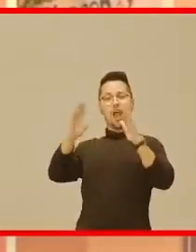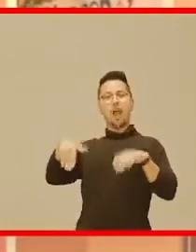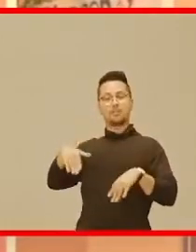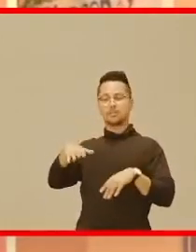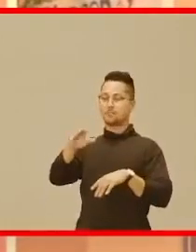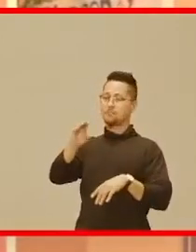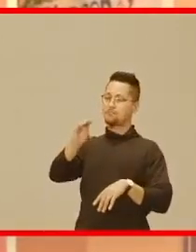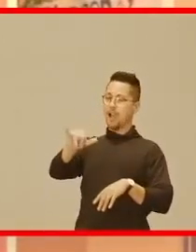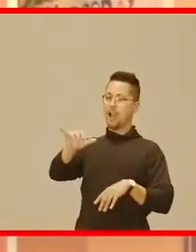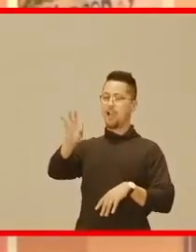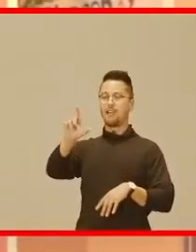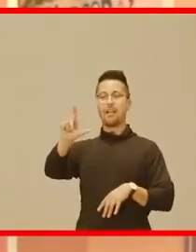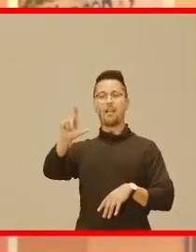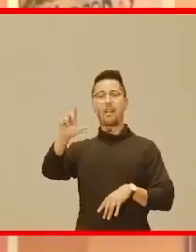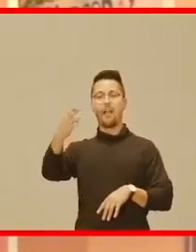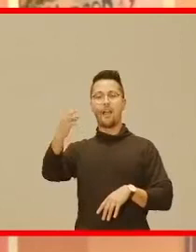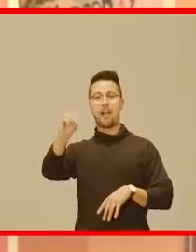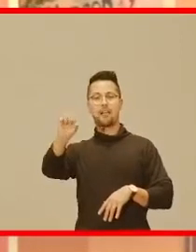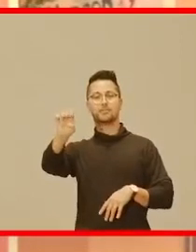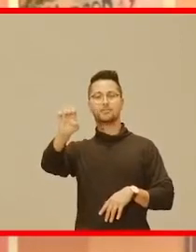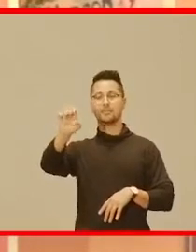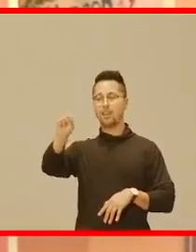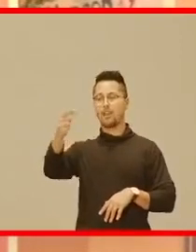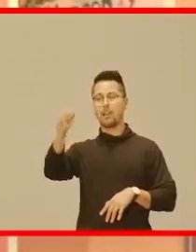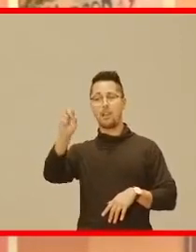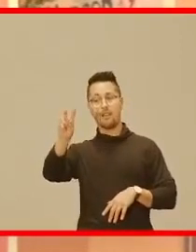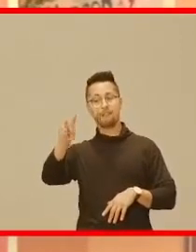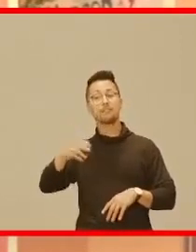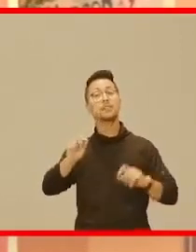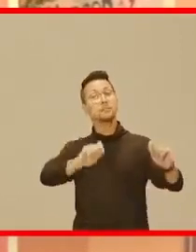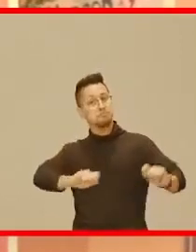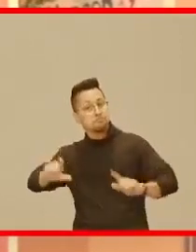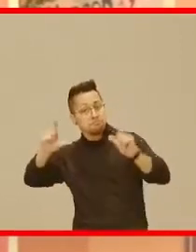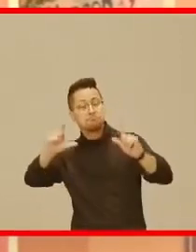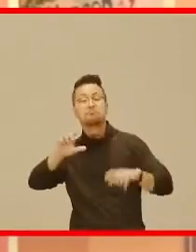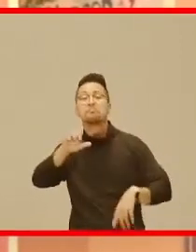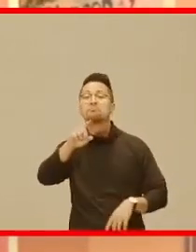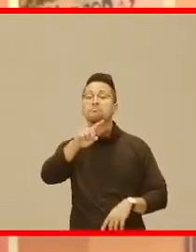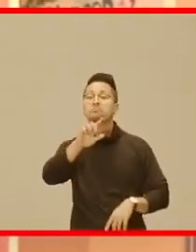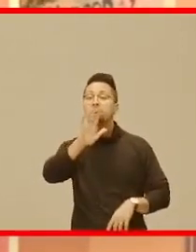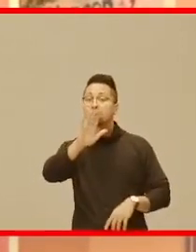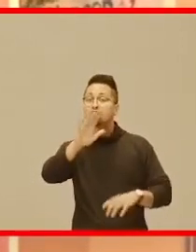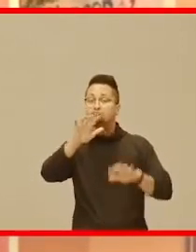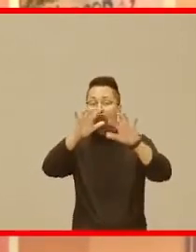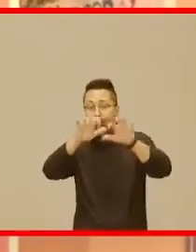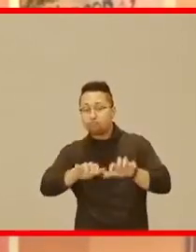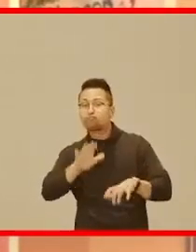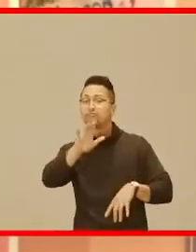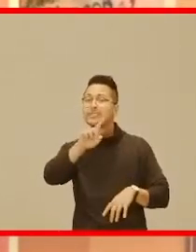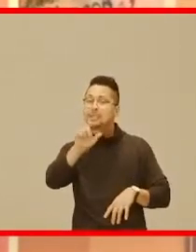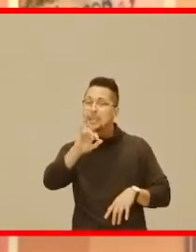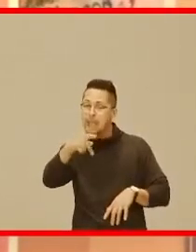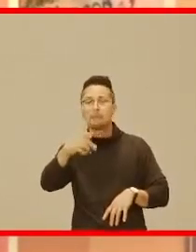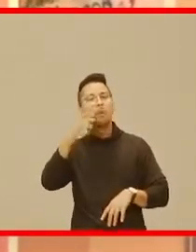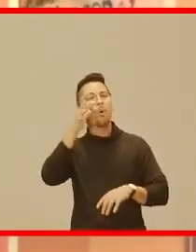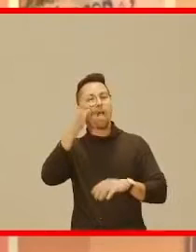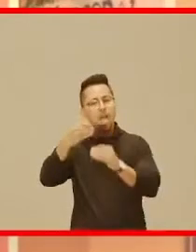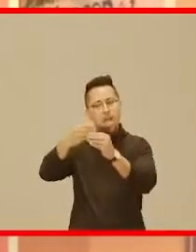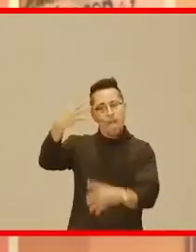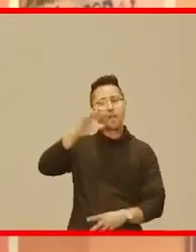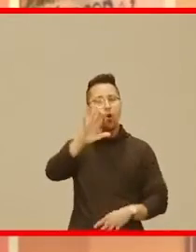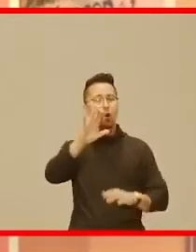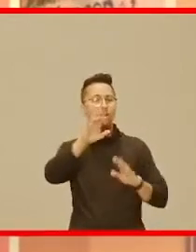myflhouse.gov, you put in your zip code and whatever it is, it'll show you who your state representative is, your